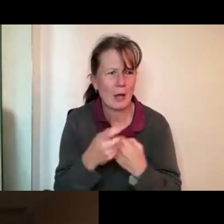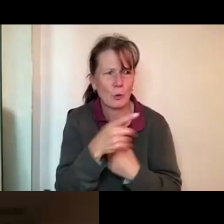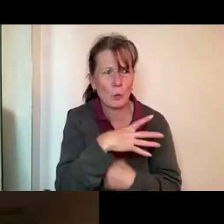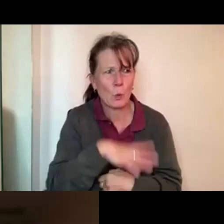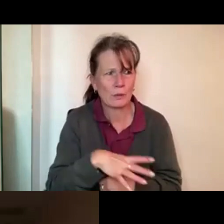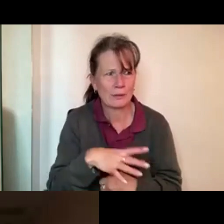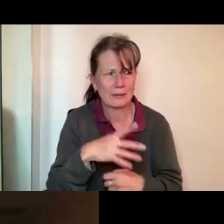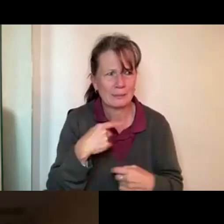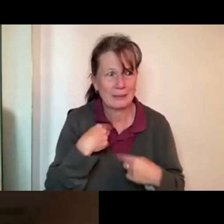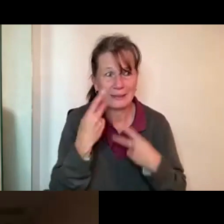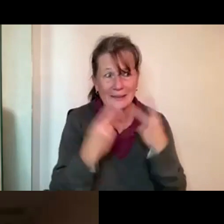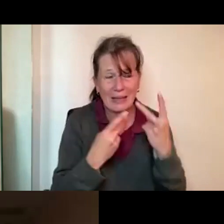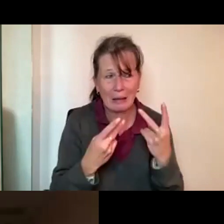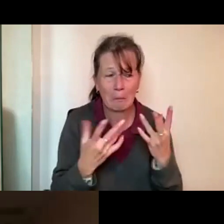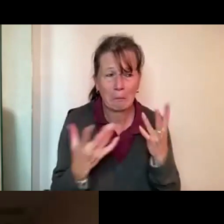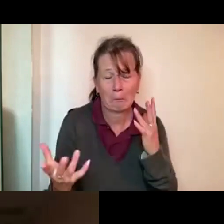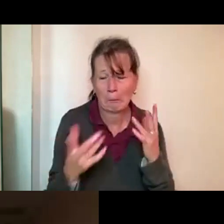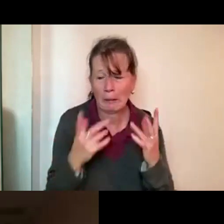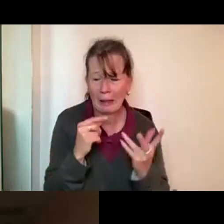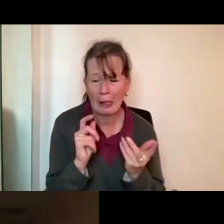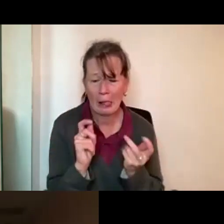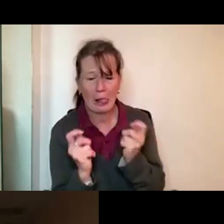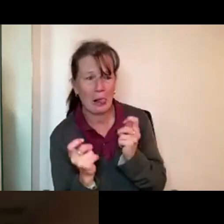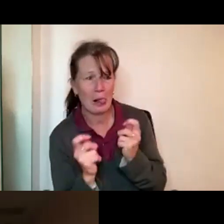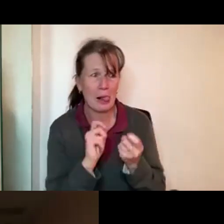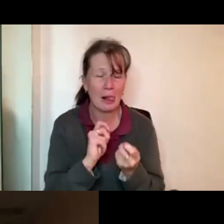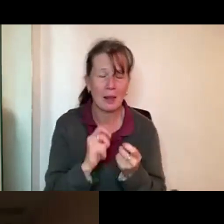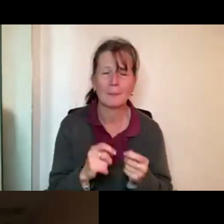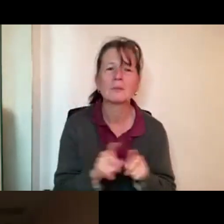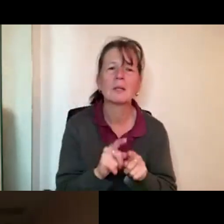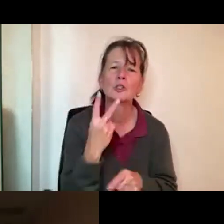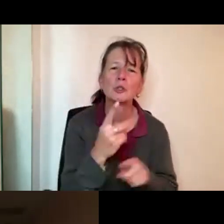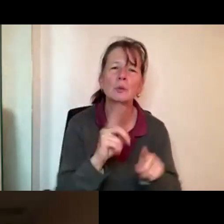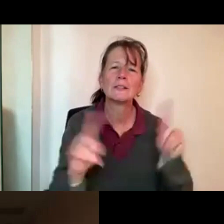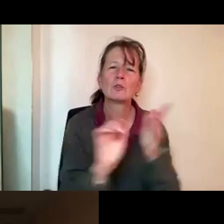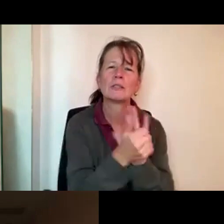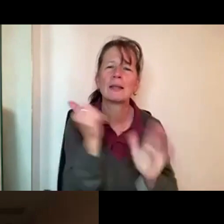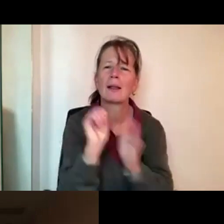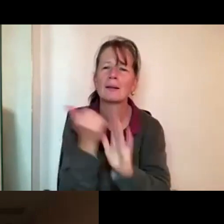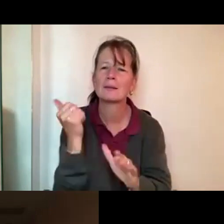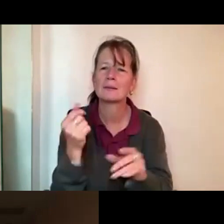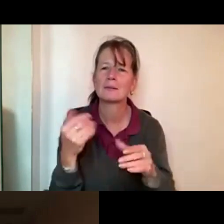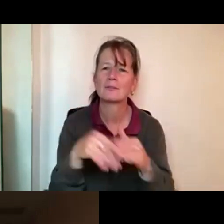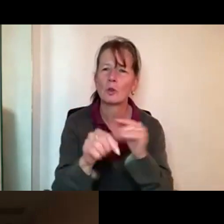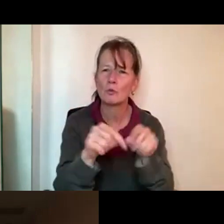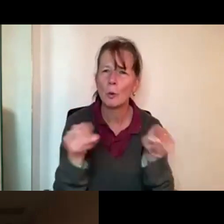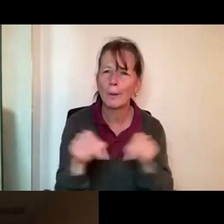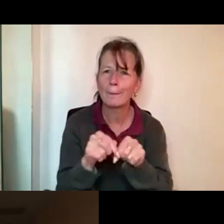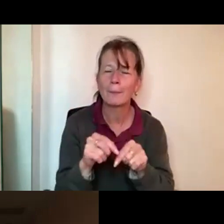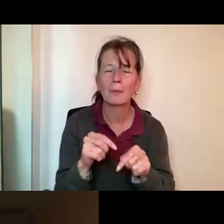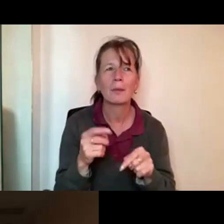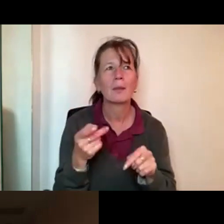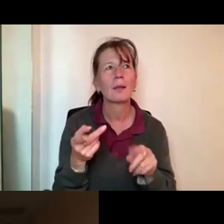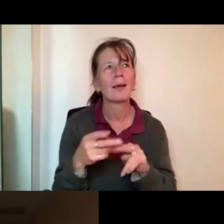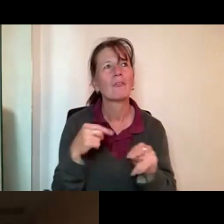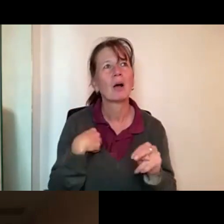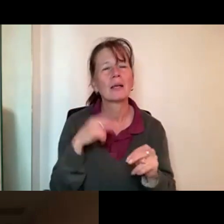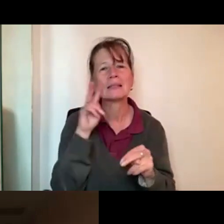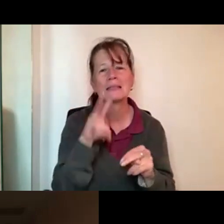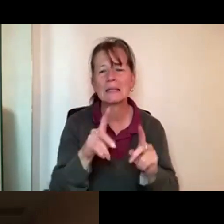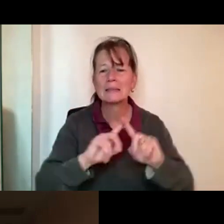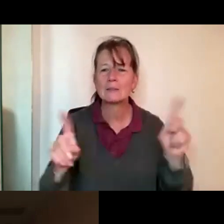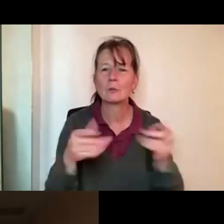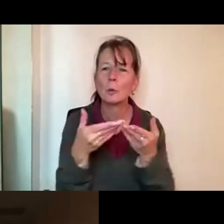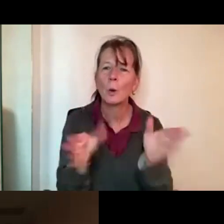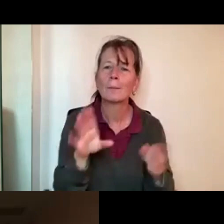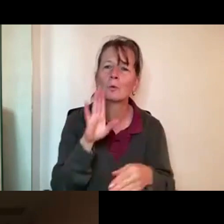saying, I think it equips you with different skills in the room. And I think also it's given me the confidence for, if I do see a different open call,